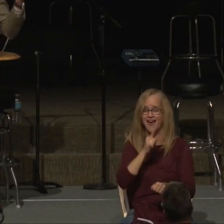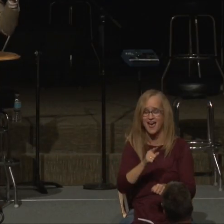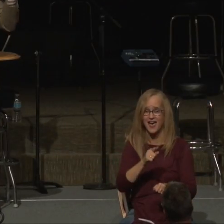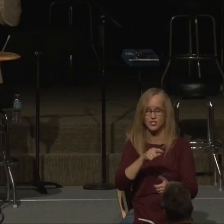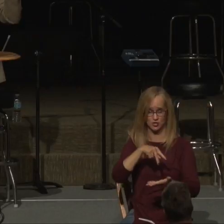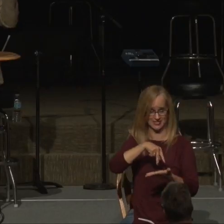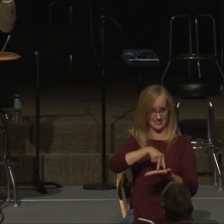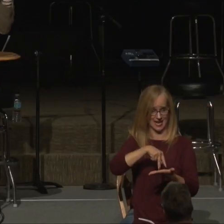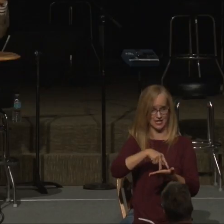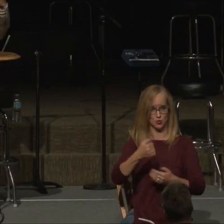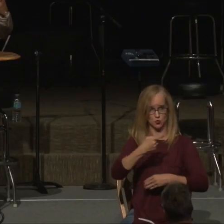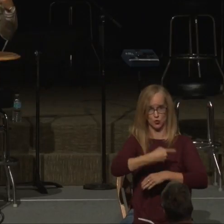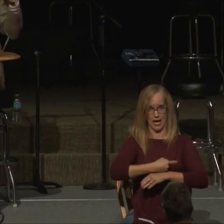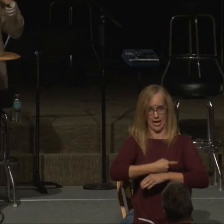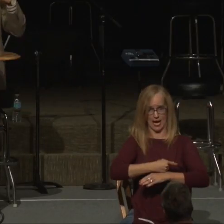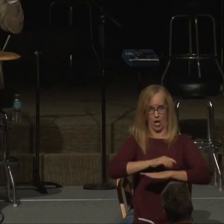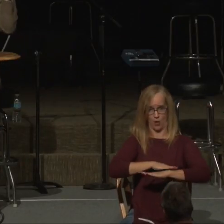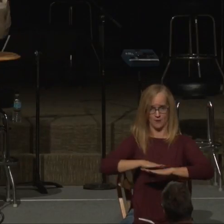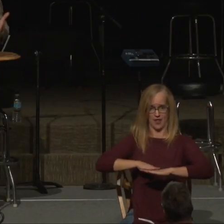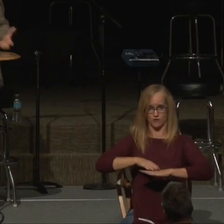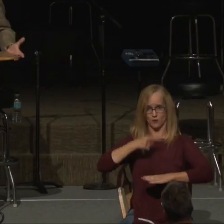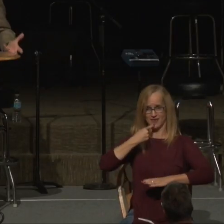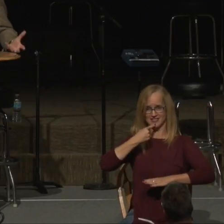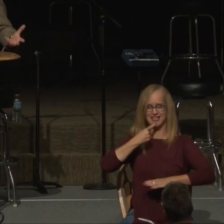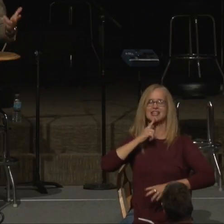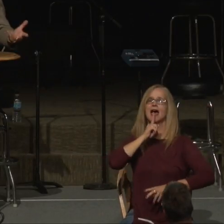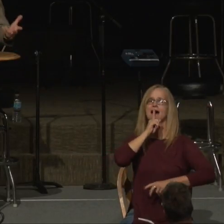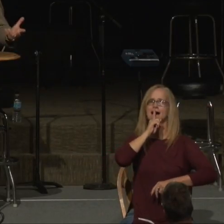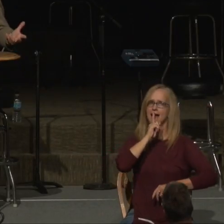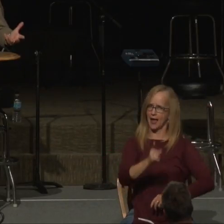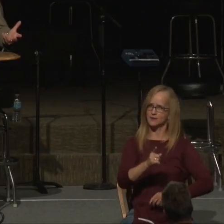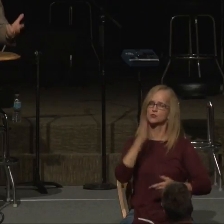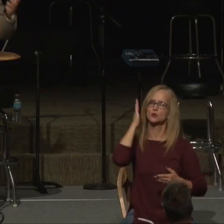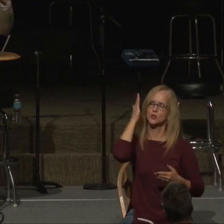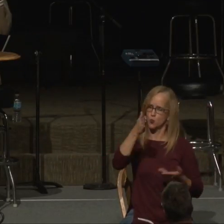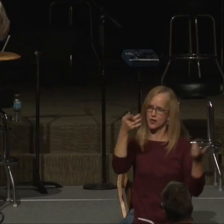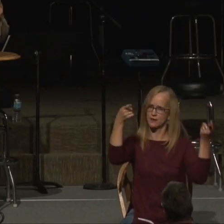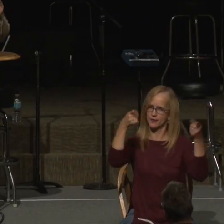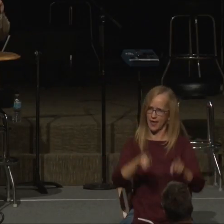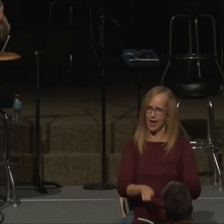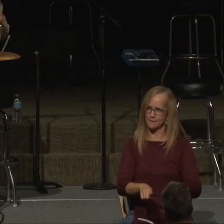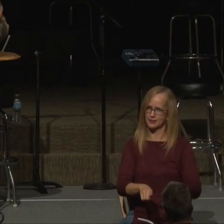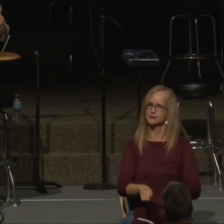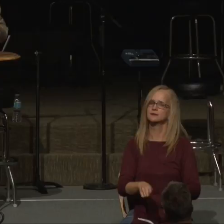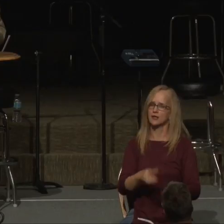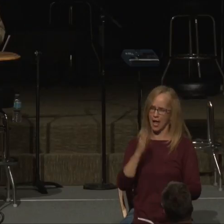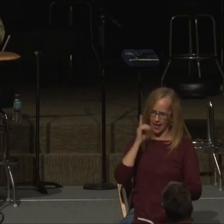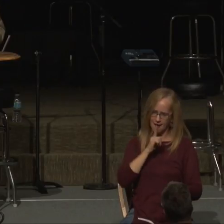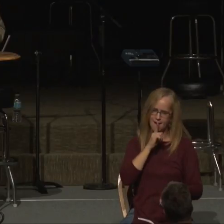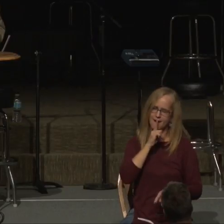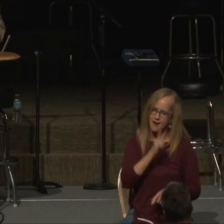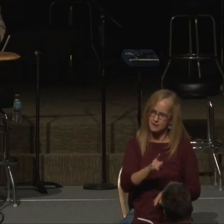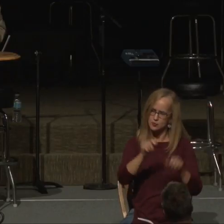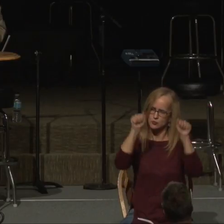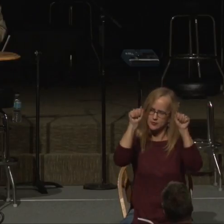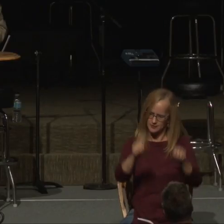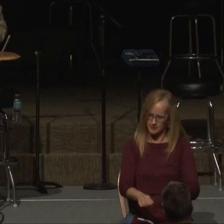standing today on a platform that says it is absolutely going to happen. It is absolutely